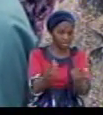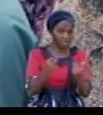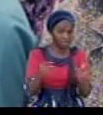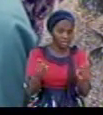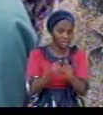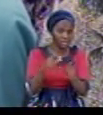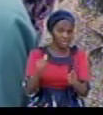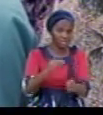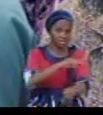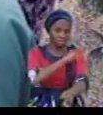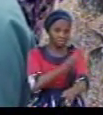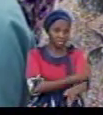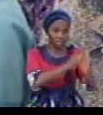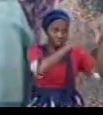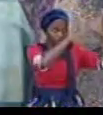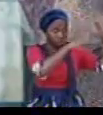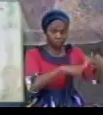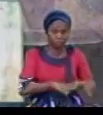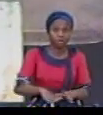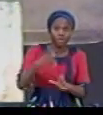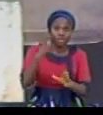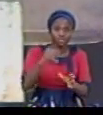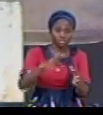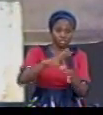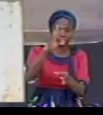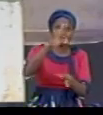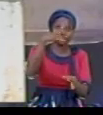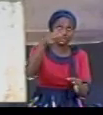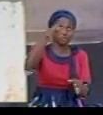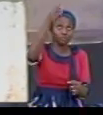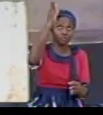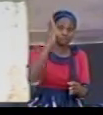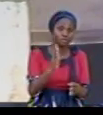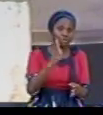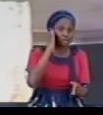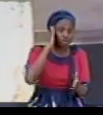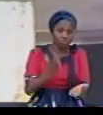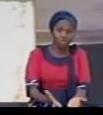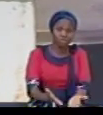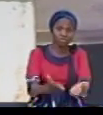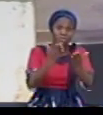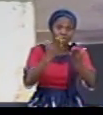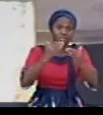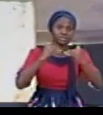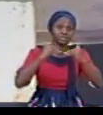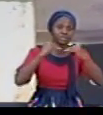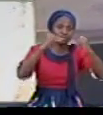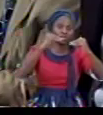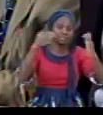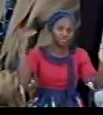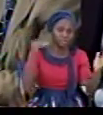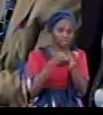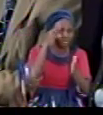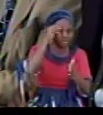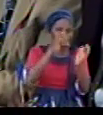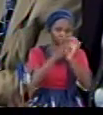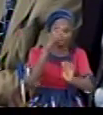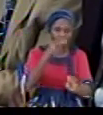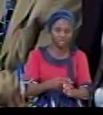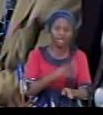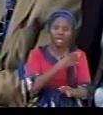flood, the Spirit of God will raise up his standard against him. And